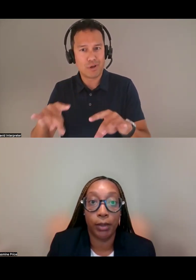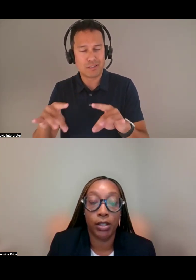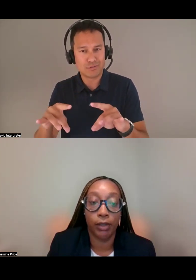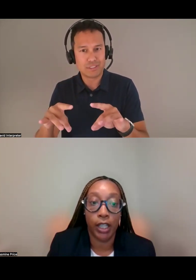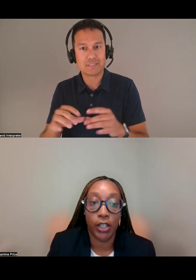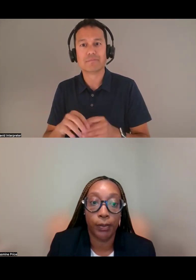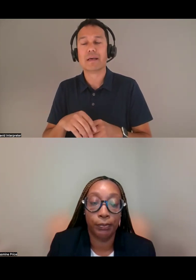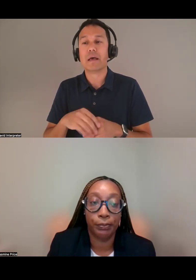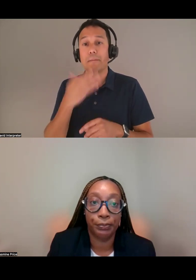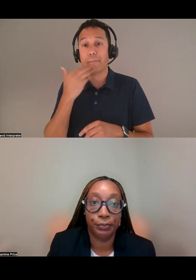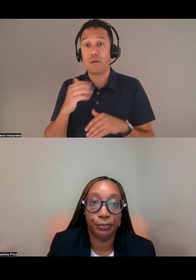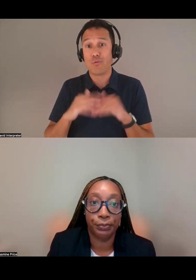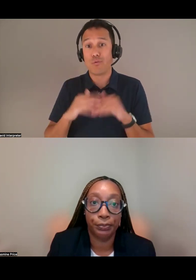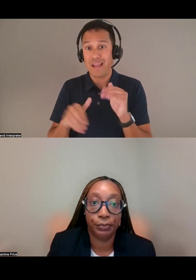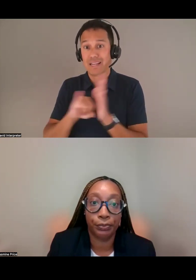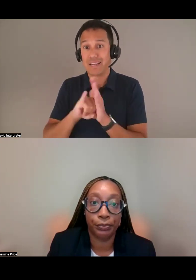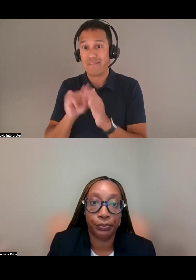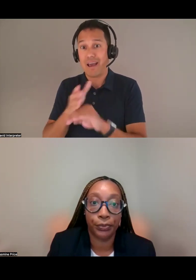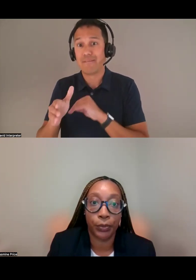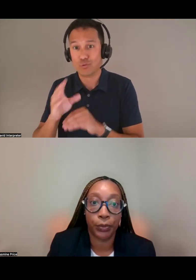after 6 months of age.